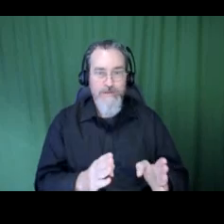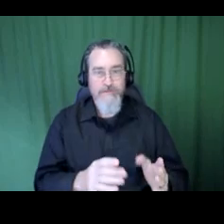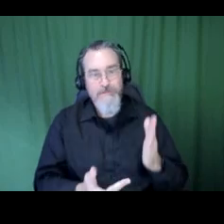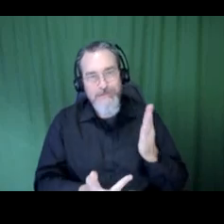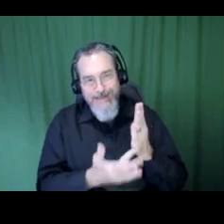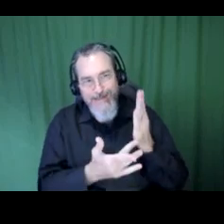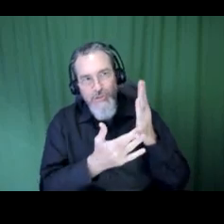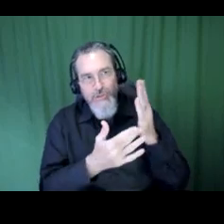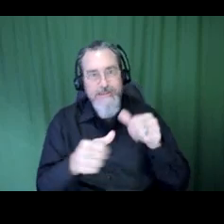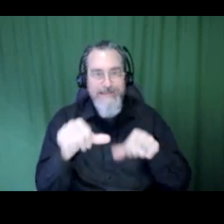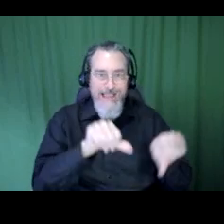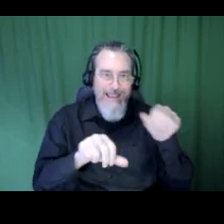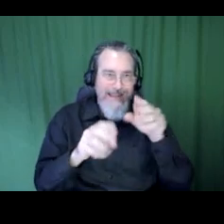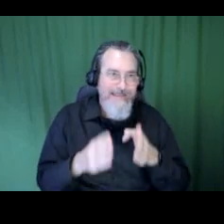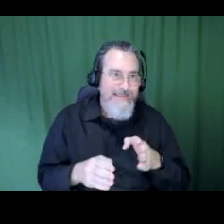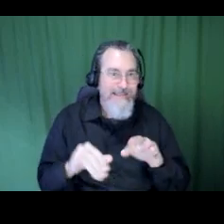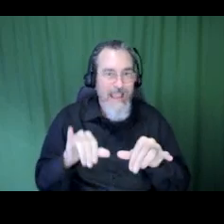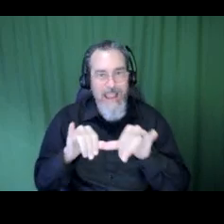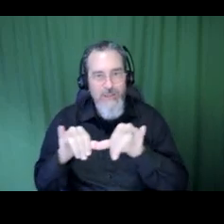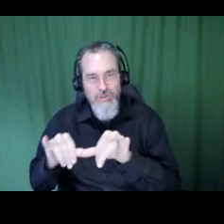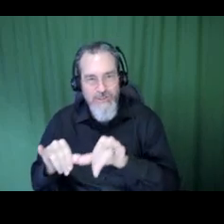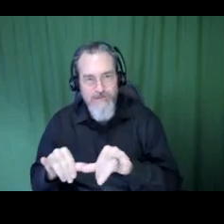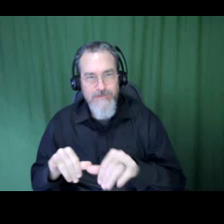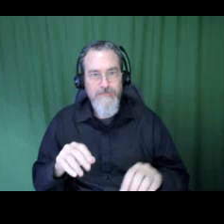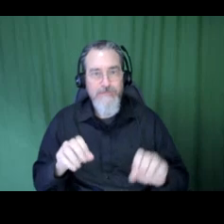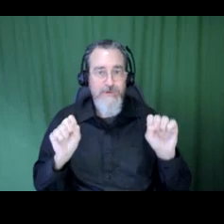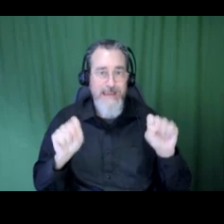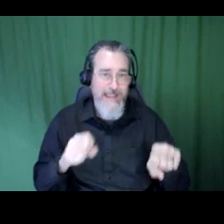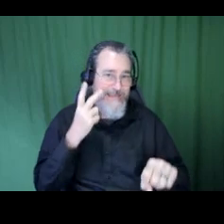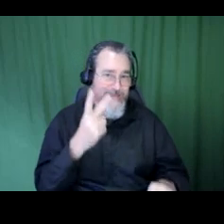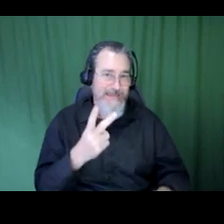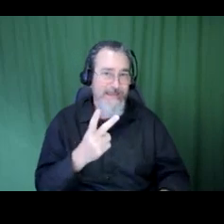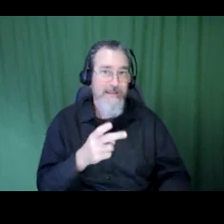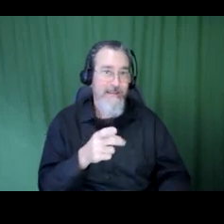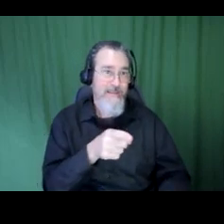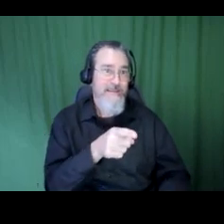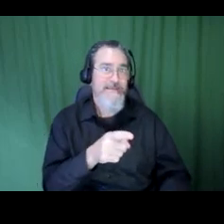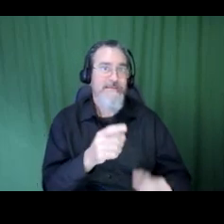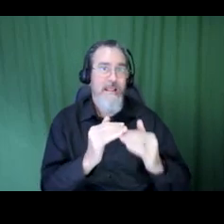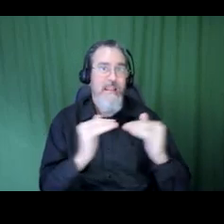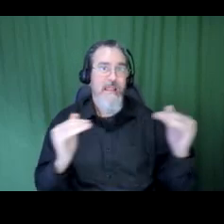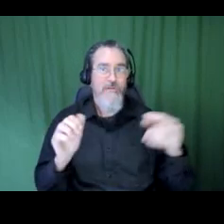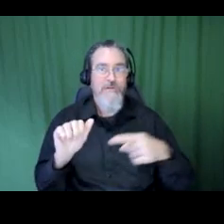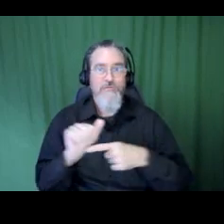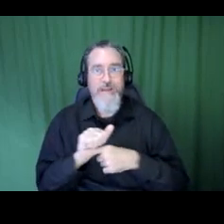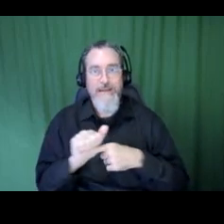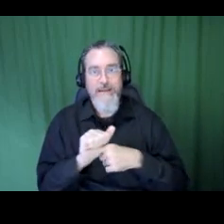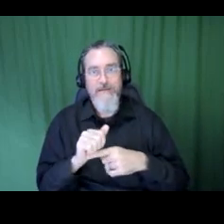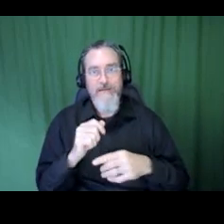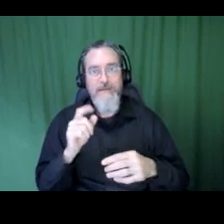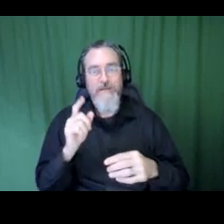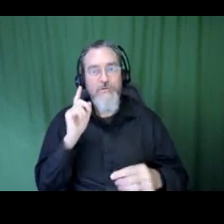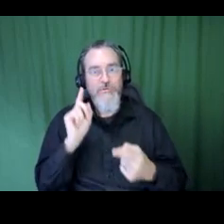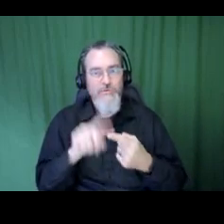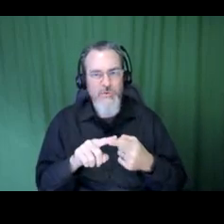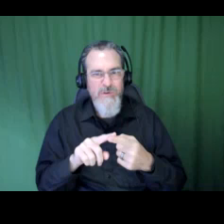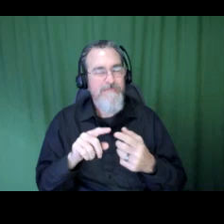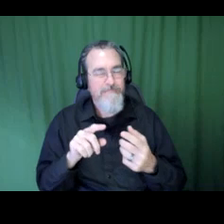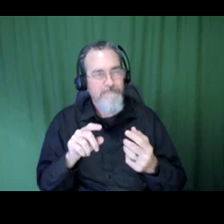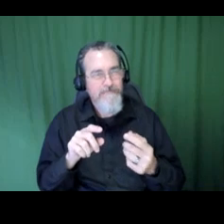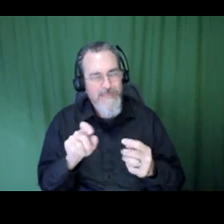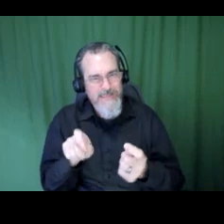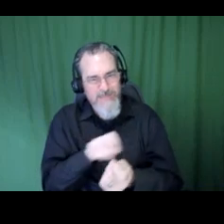engineers. So by those terminologies, you can see the levels of training we might be providing here to fulfill these specialized workforce needs of